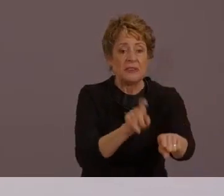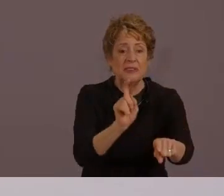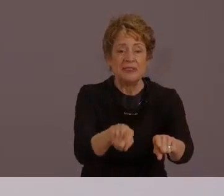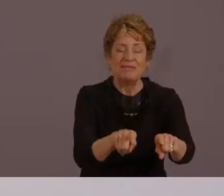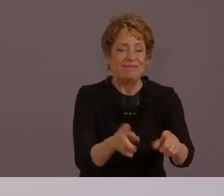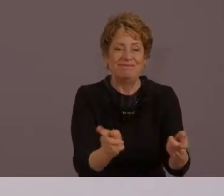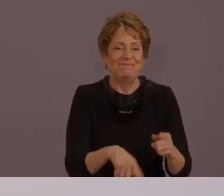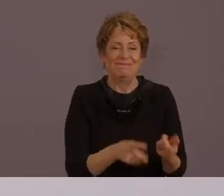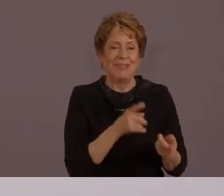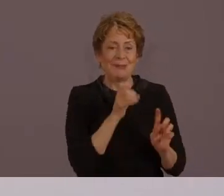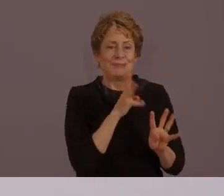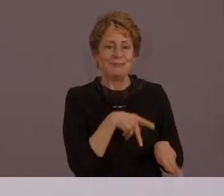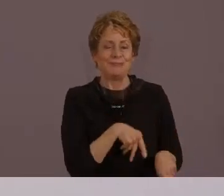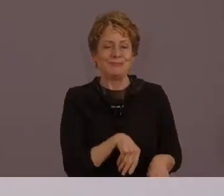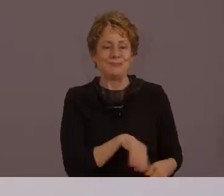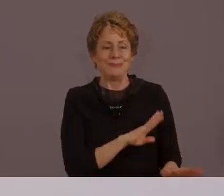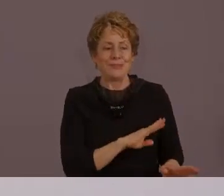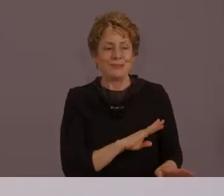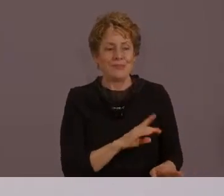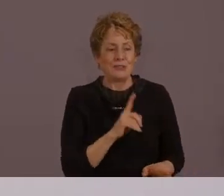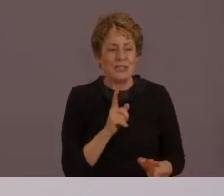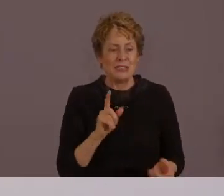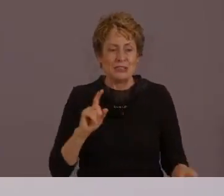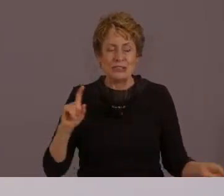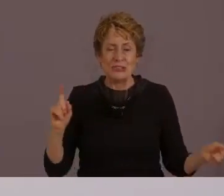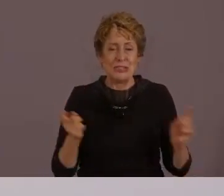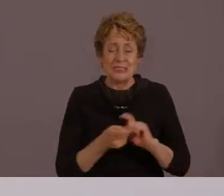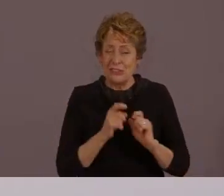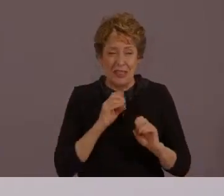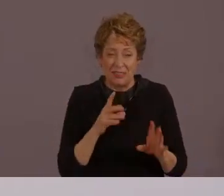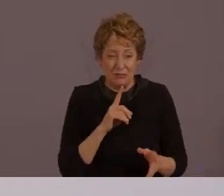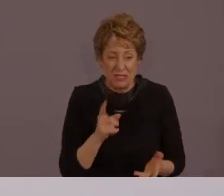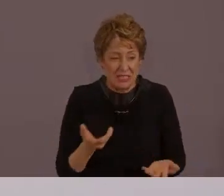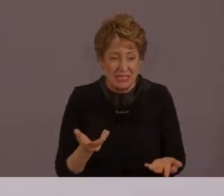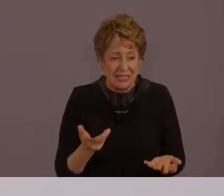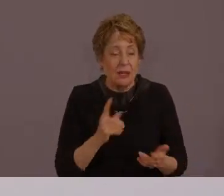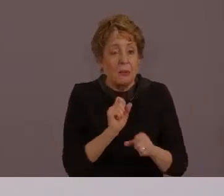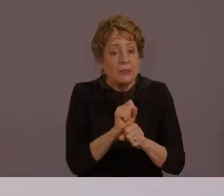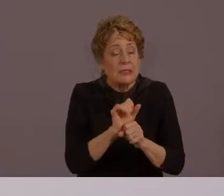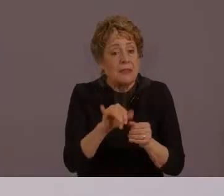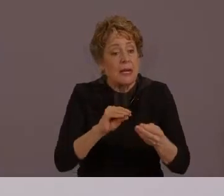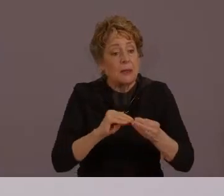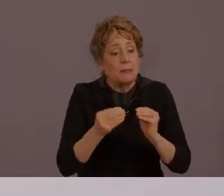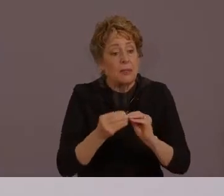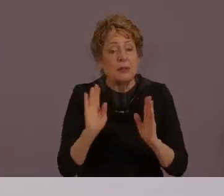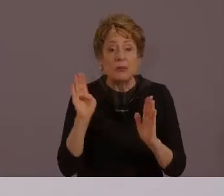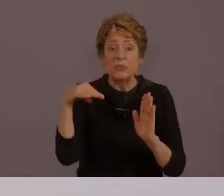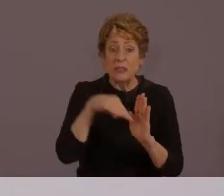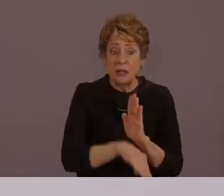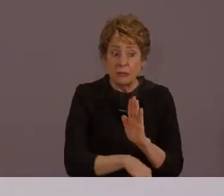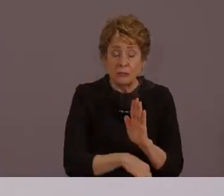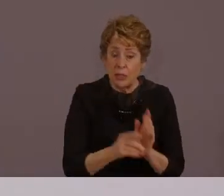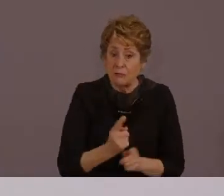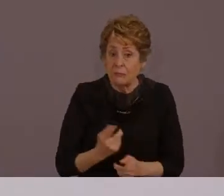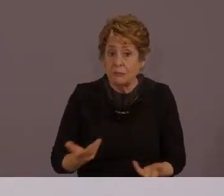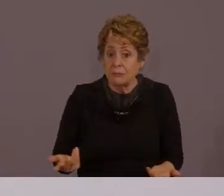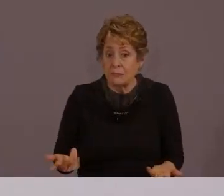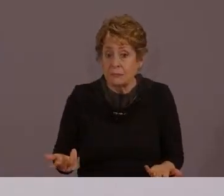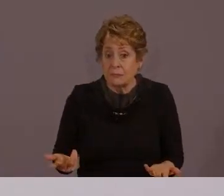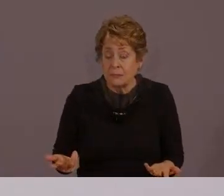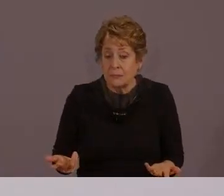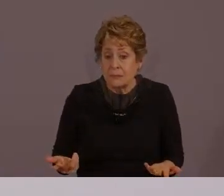direction. Right now it's trending in the right direction. I think we all agree that we can celebrate that. I think there's just concern from